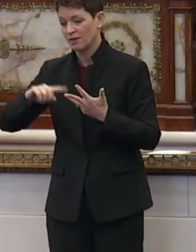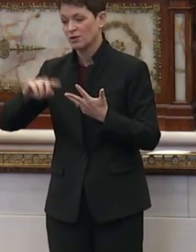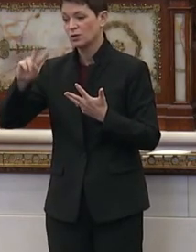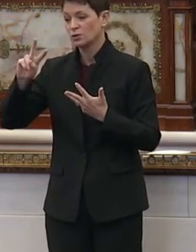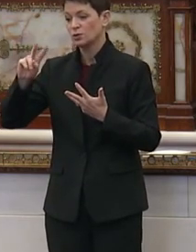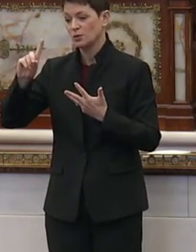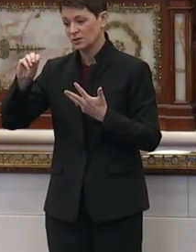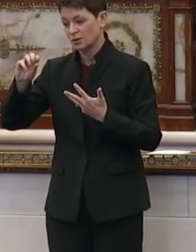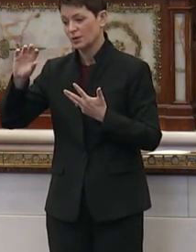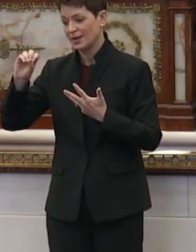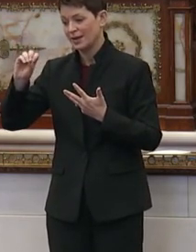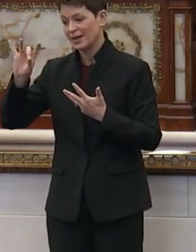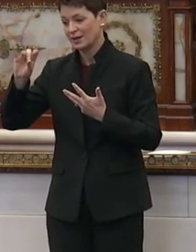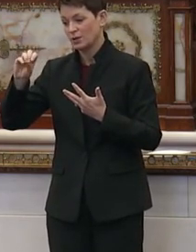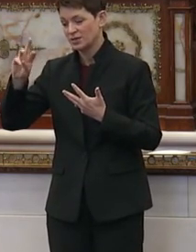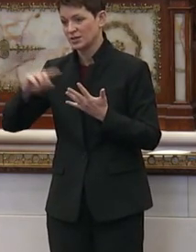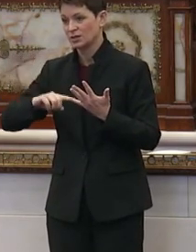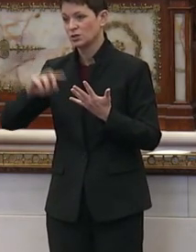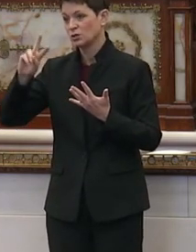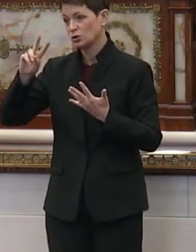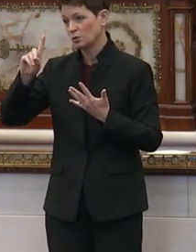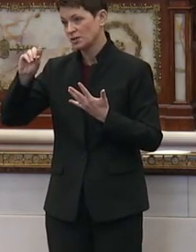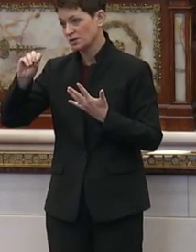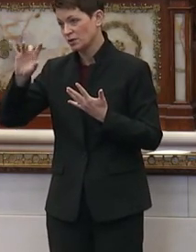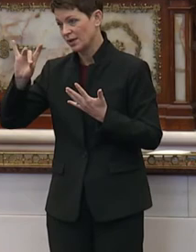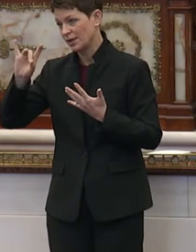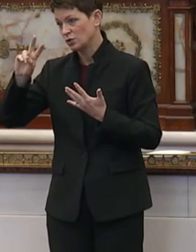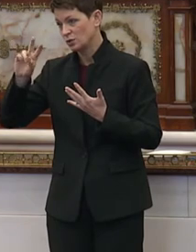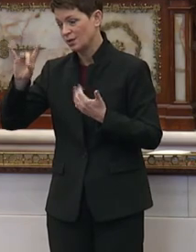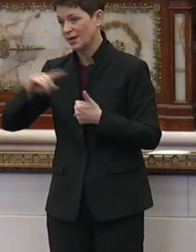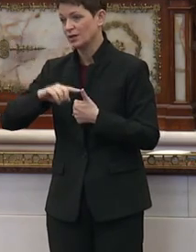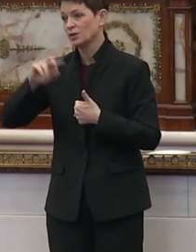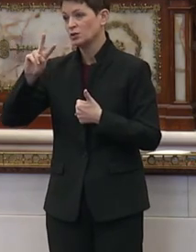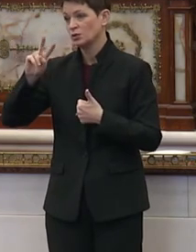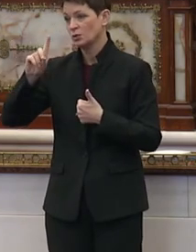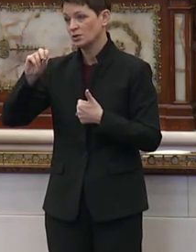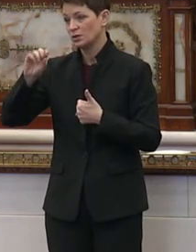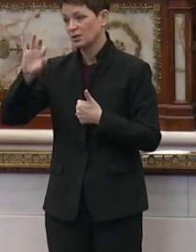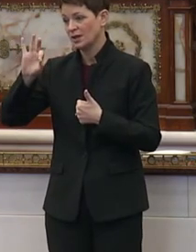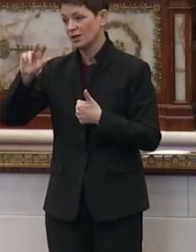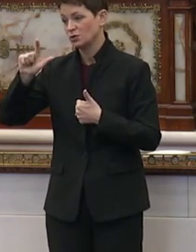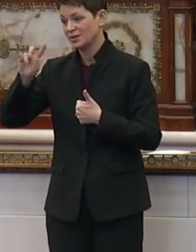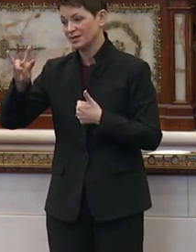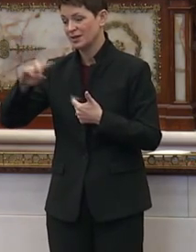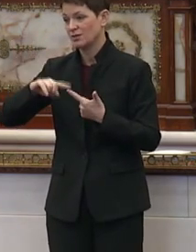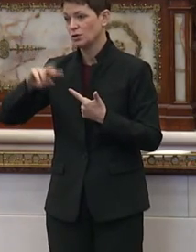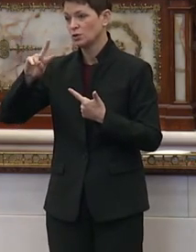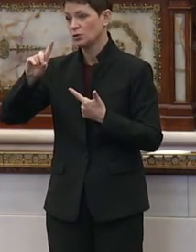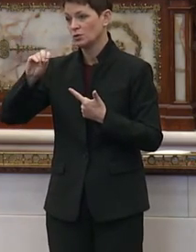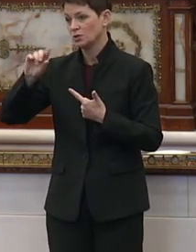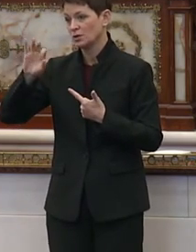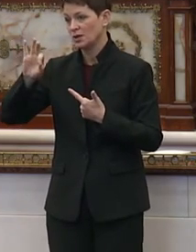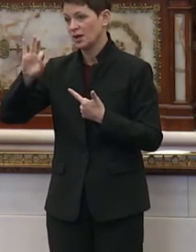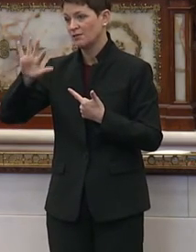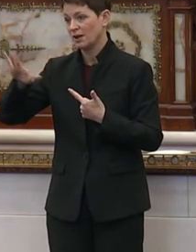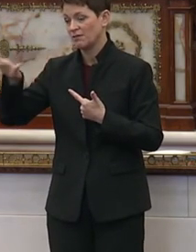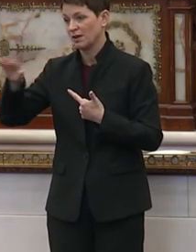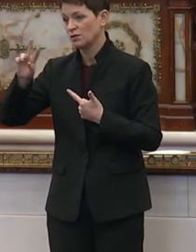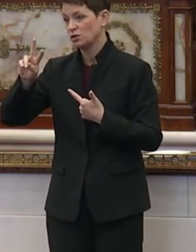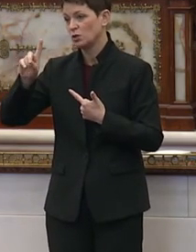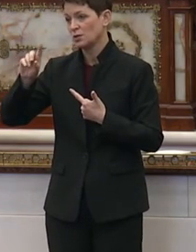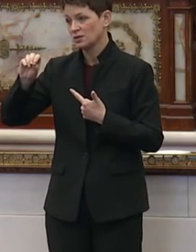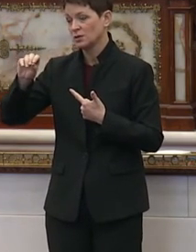210805, 210806, 210828, 210927,